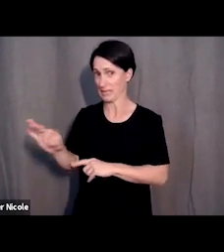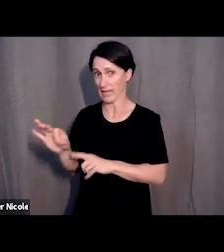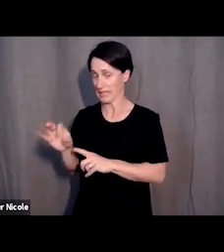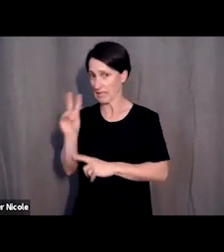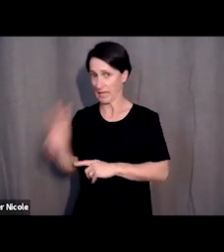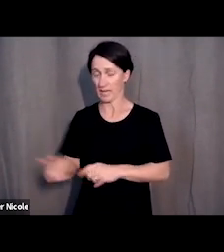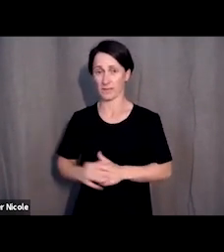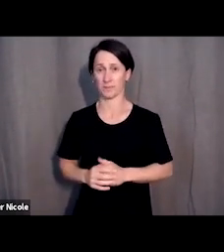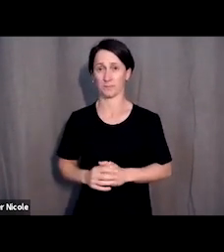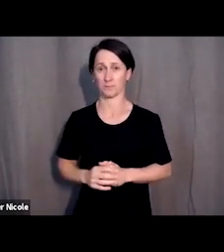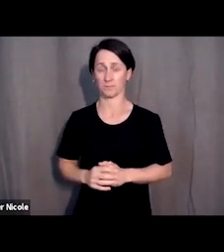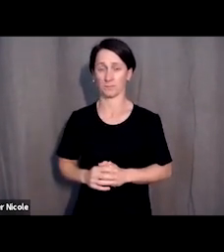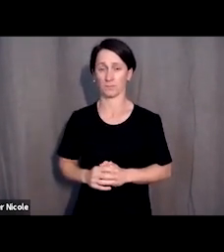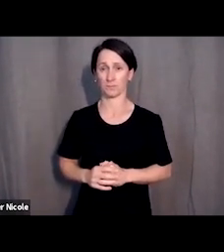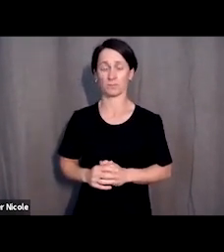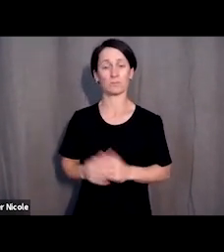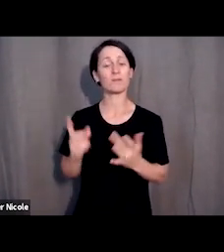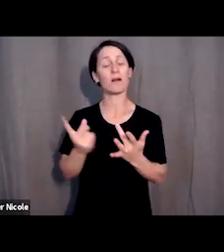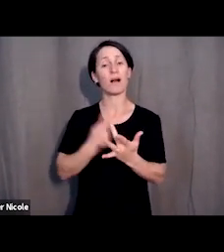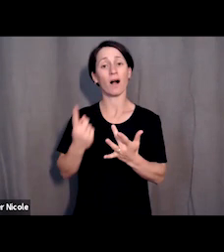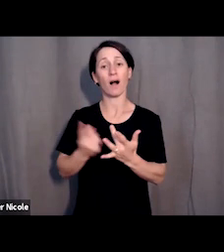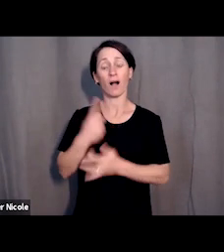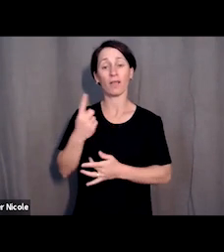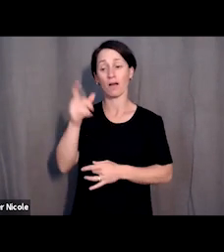also spoke to quite a few people that